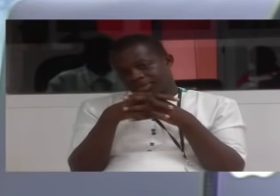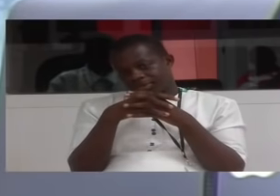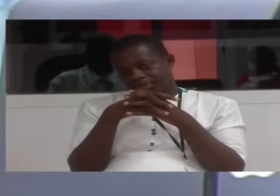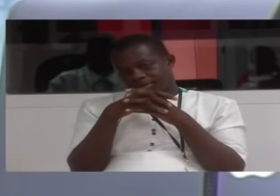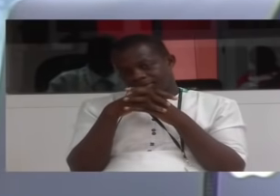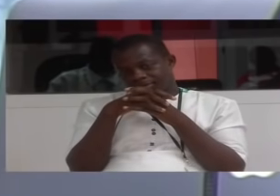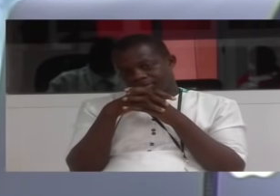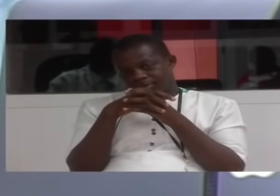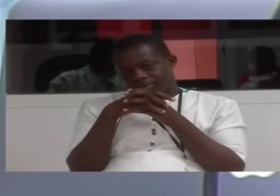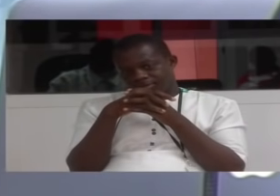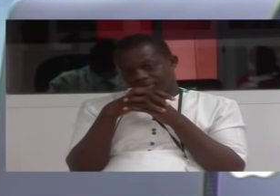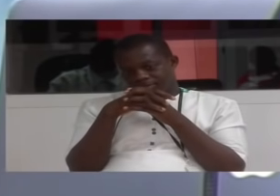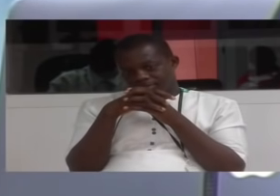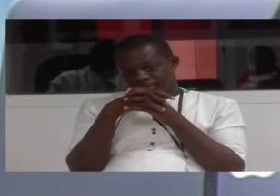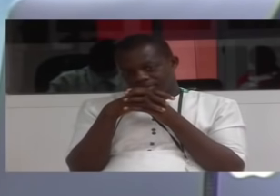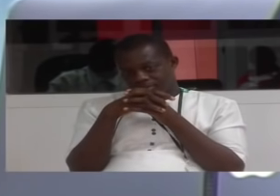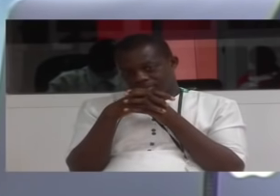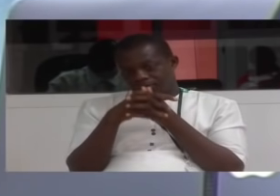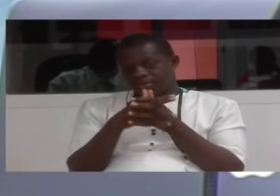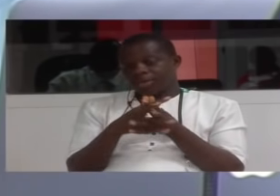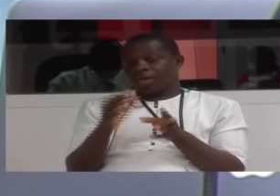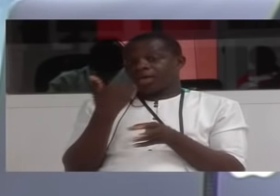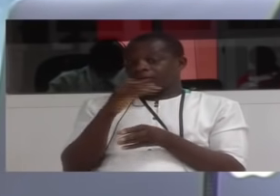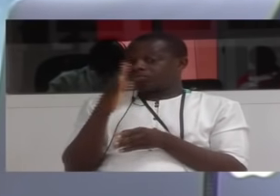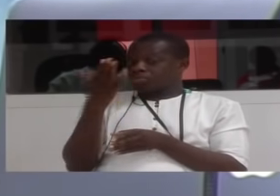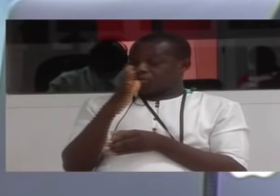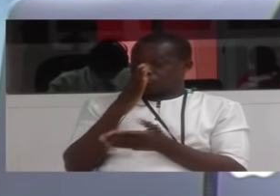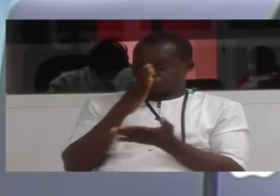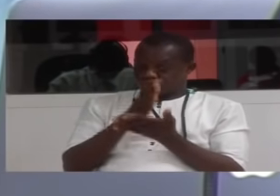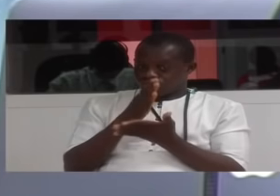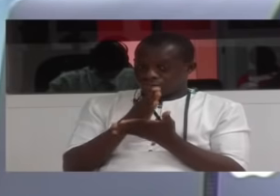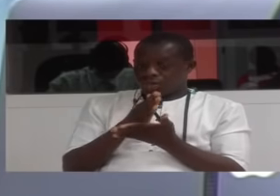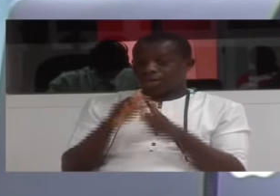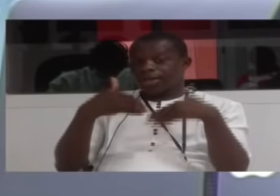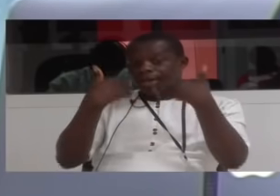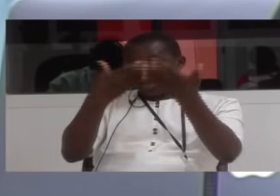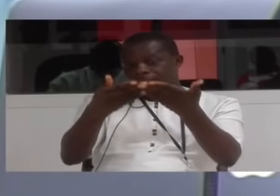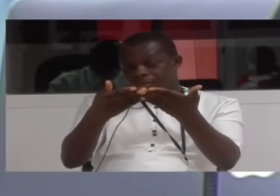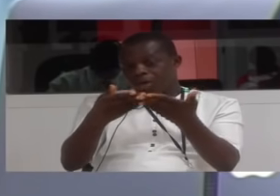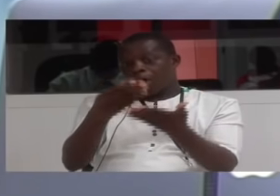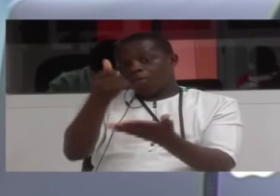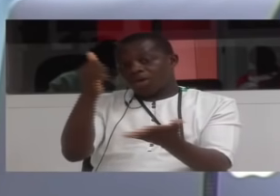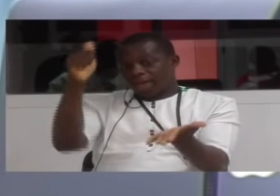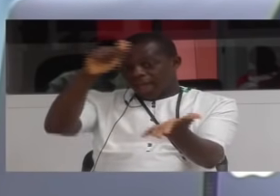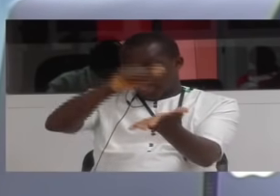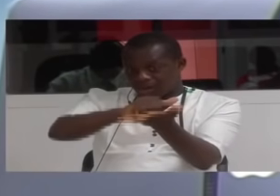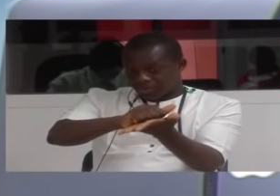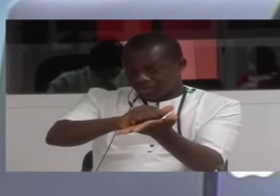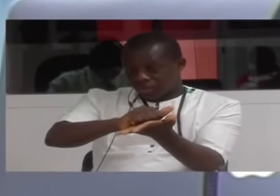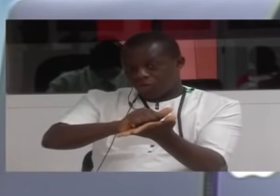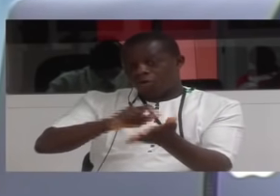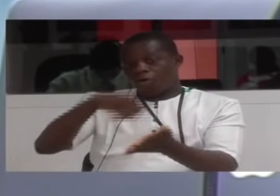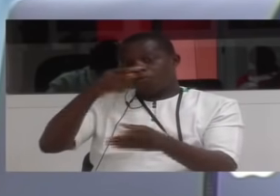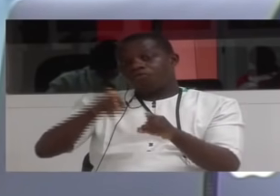na neka. But isn't it obvious that he was giving you an incentive for